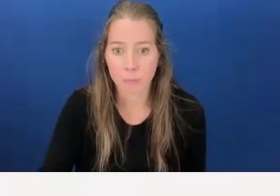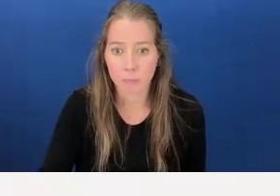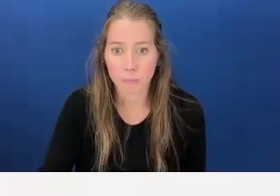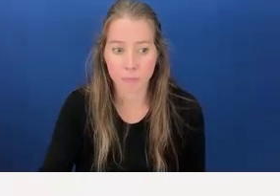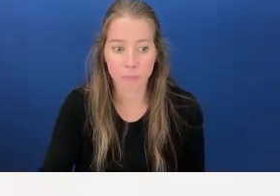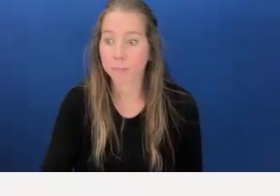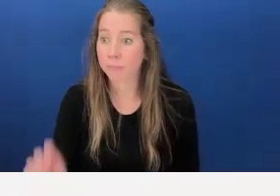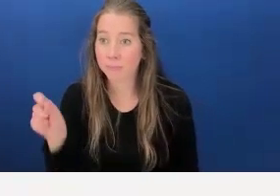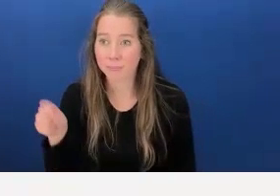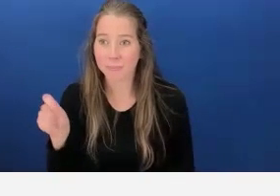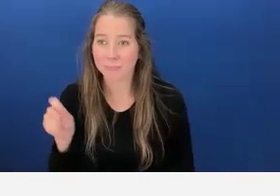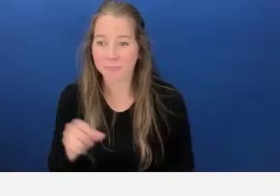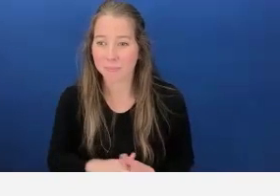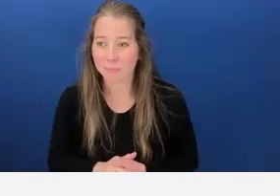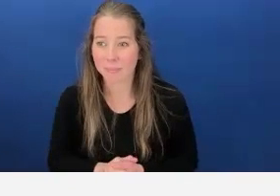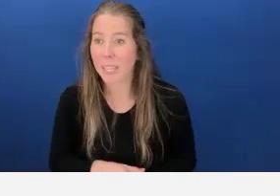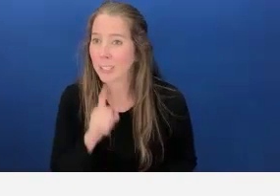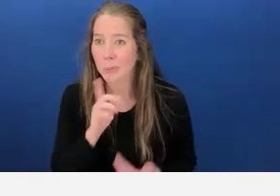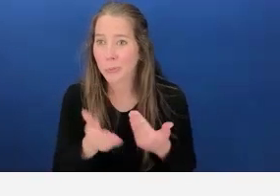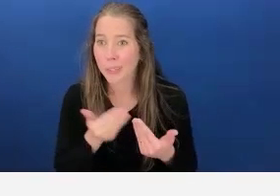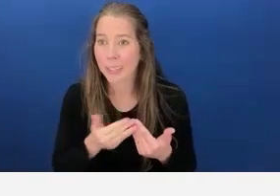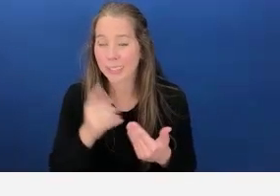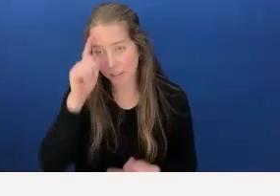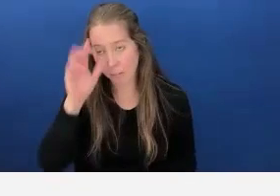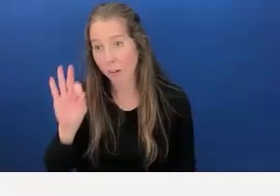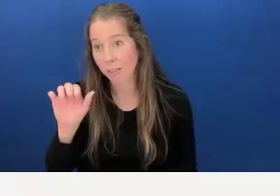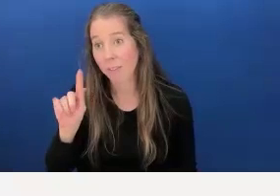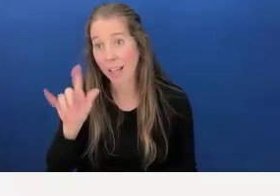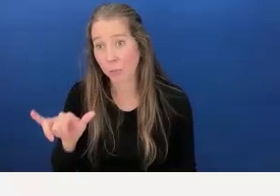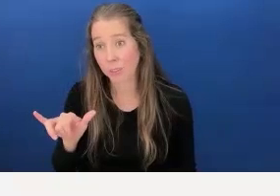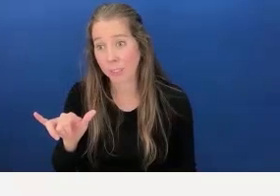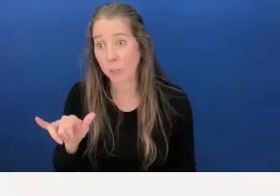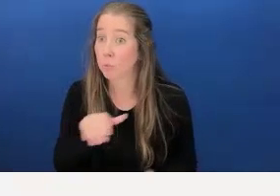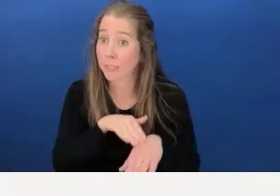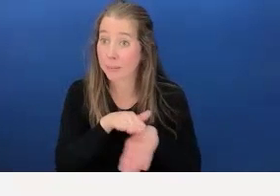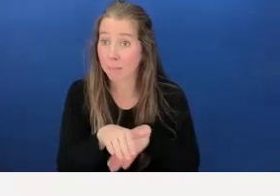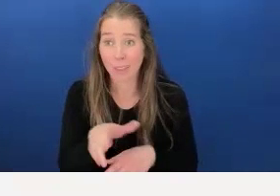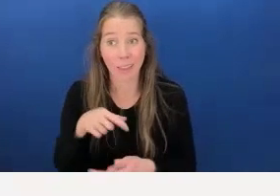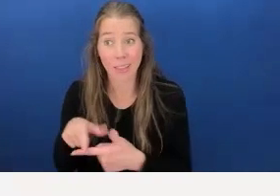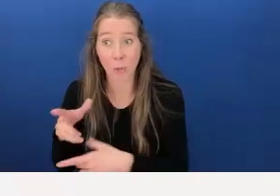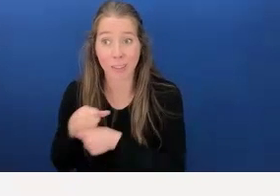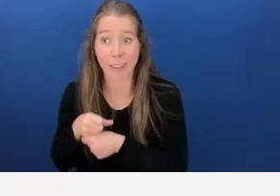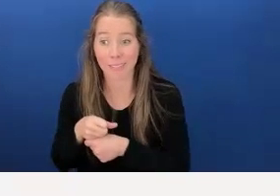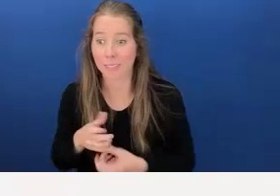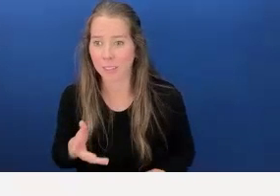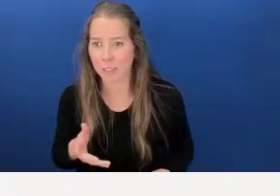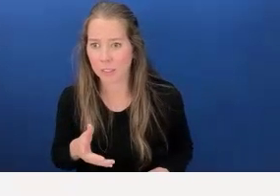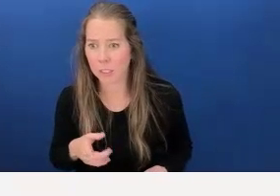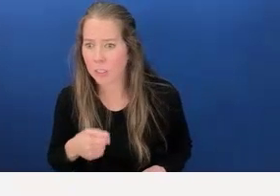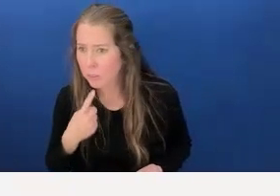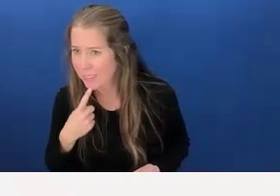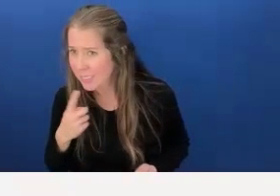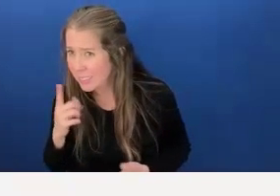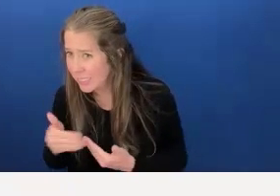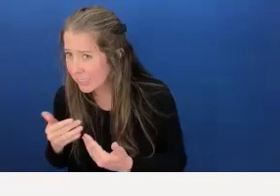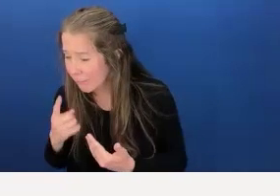Yeah. It's really easy for faculty though. You submit, you get. What's that? Would you say it's really easy for